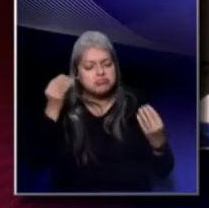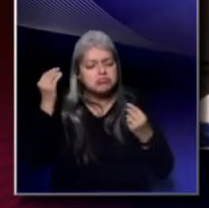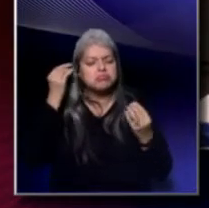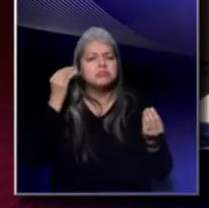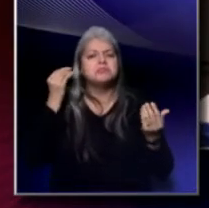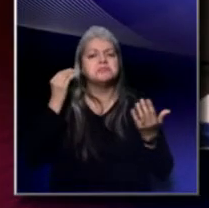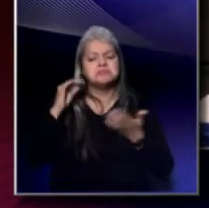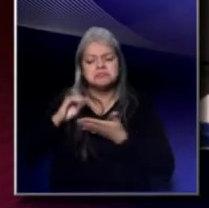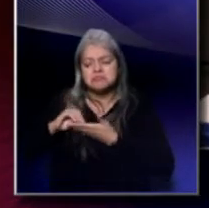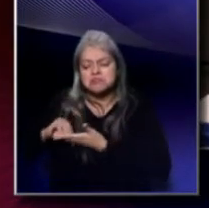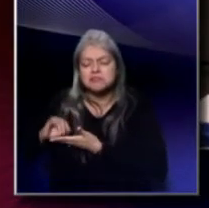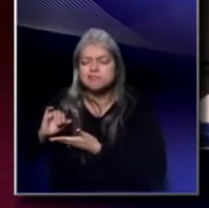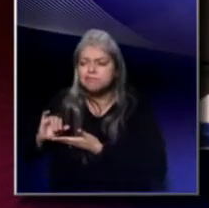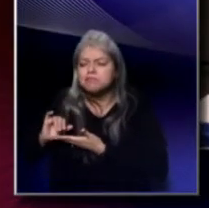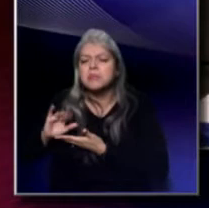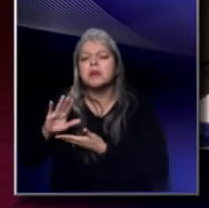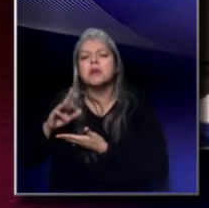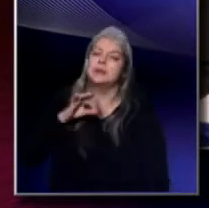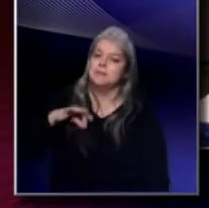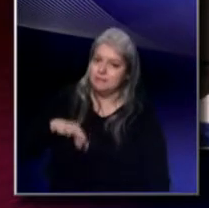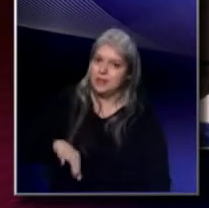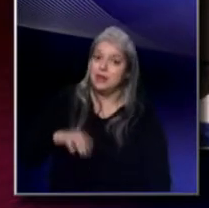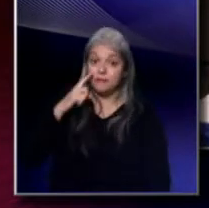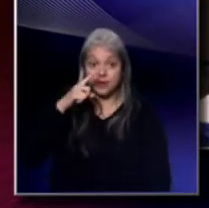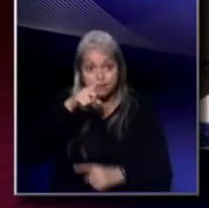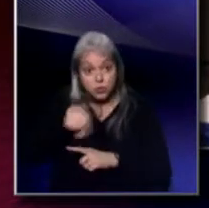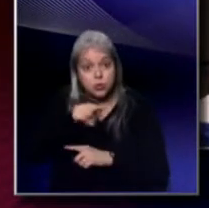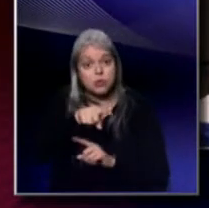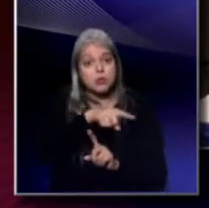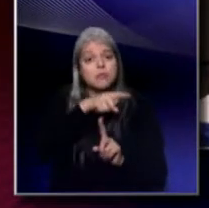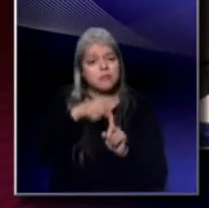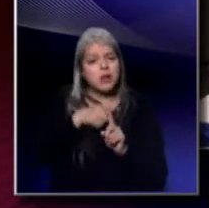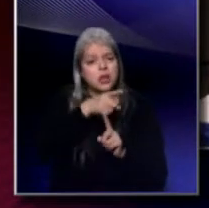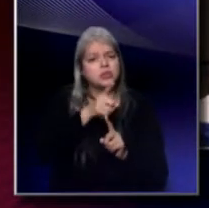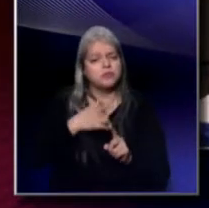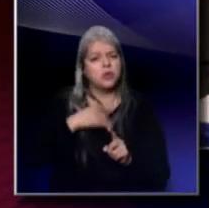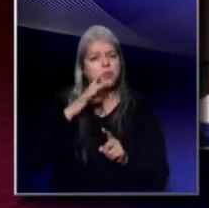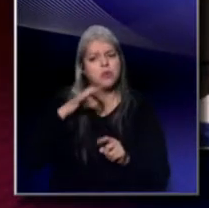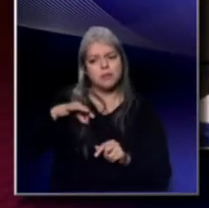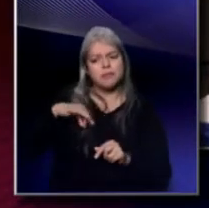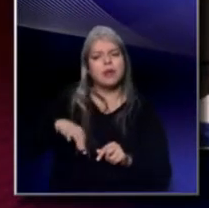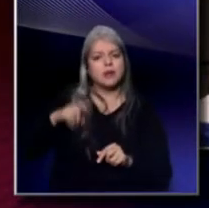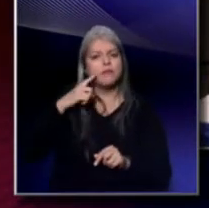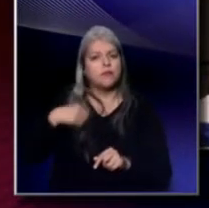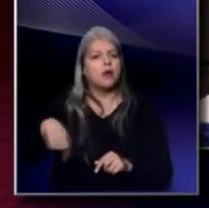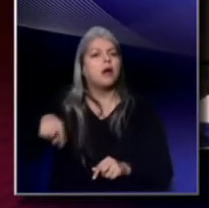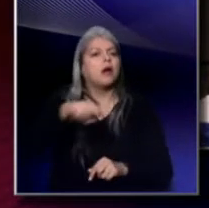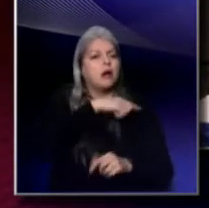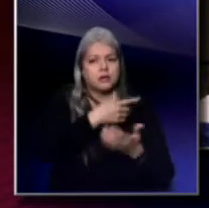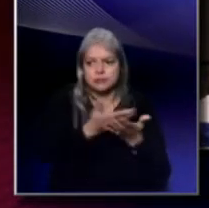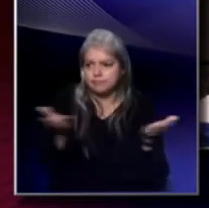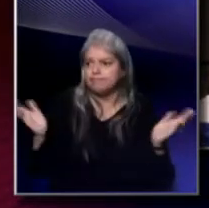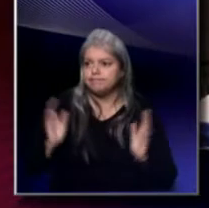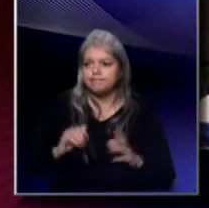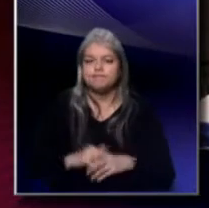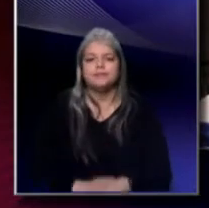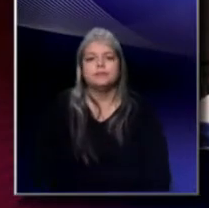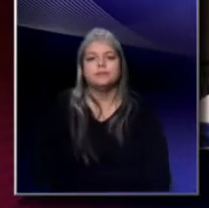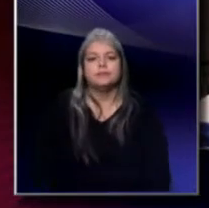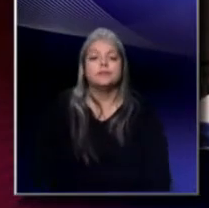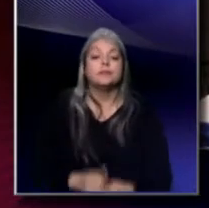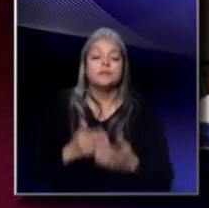and think about, well, next year to you, and that you think would be benefit to everyone else.